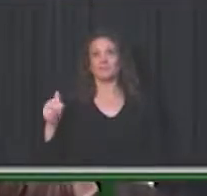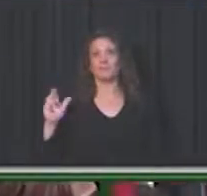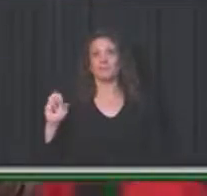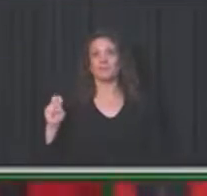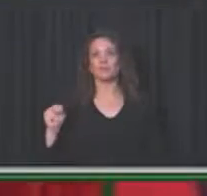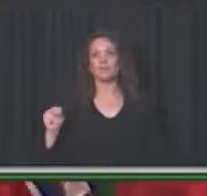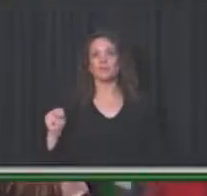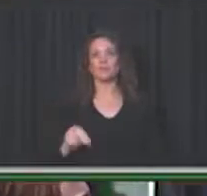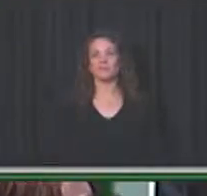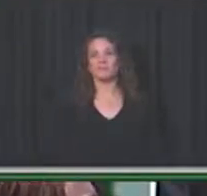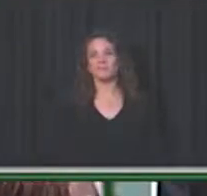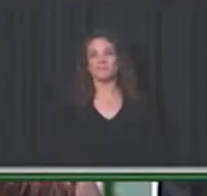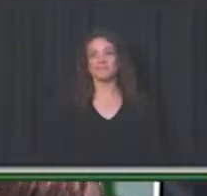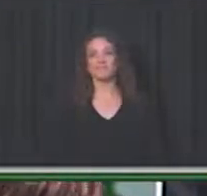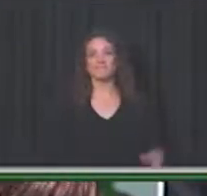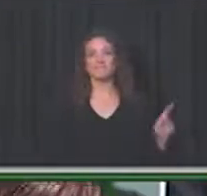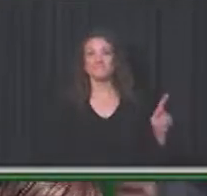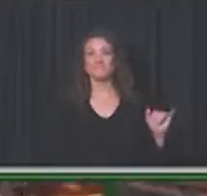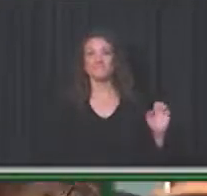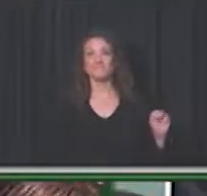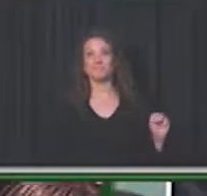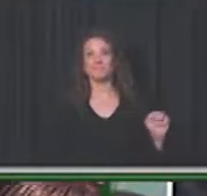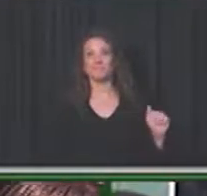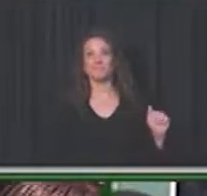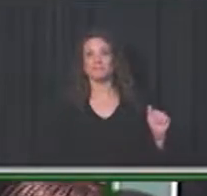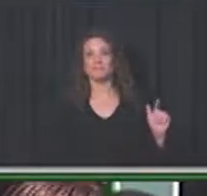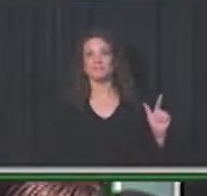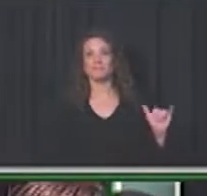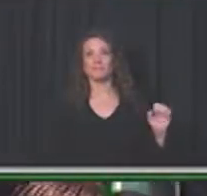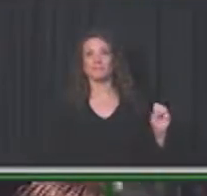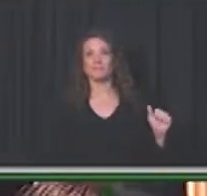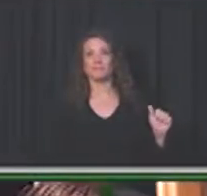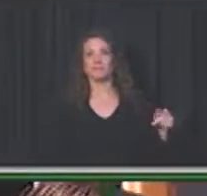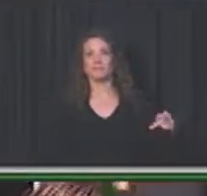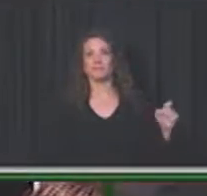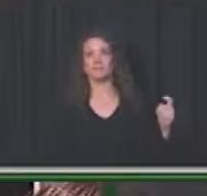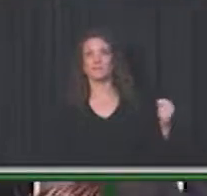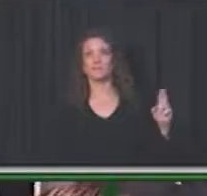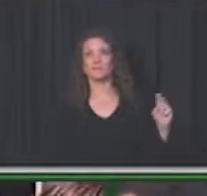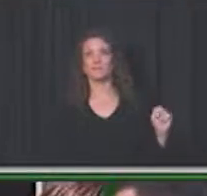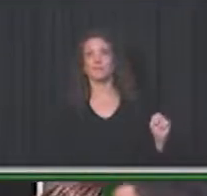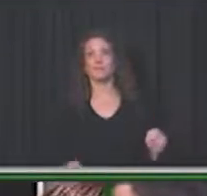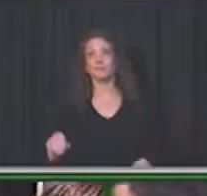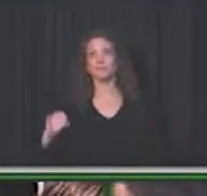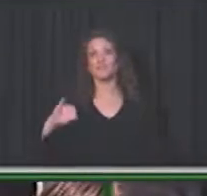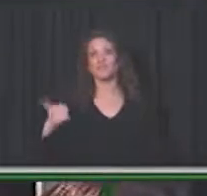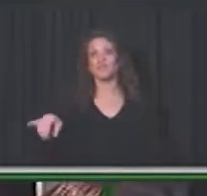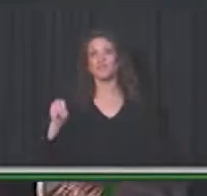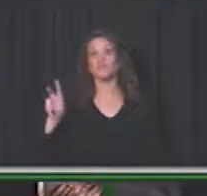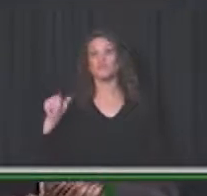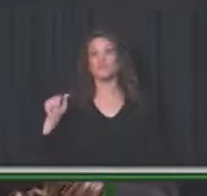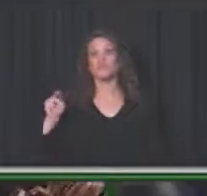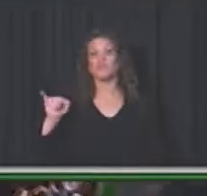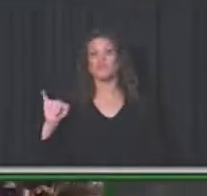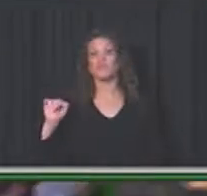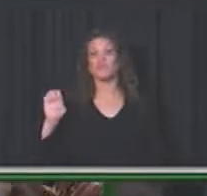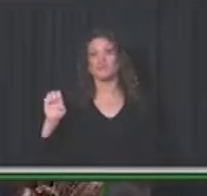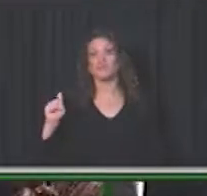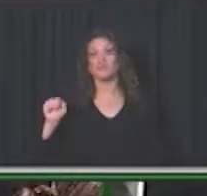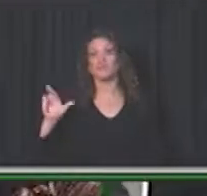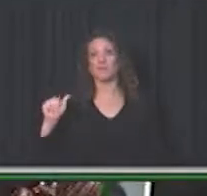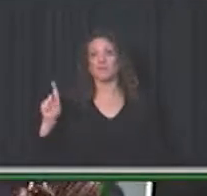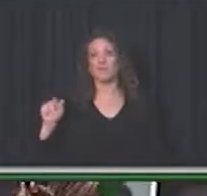Gonzalez-Estrada. Kim Alisa Peterson. Giovanni Gonzalez-Estrada.